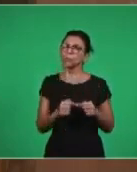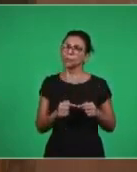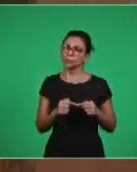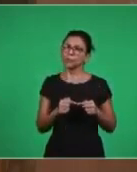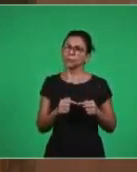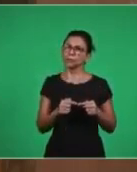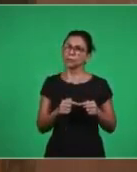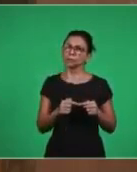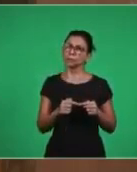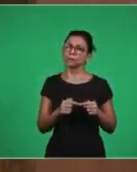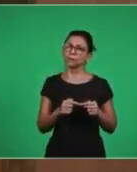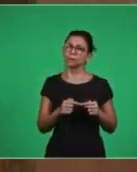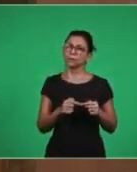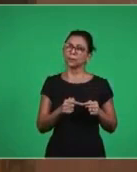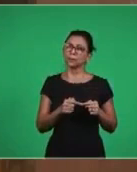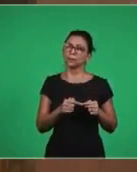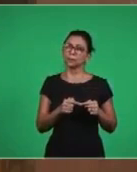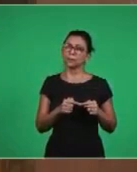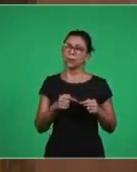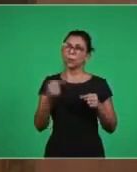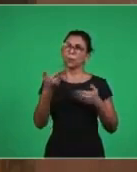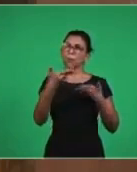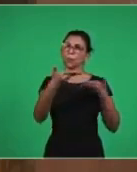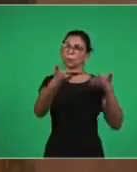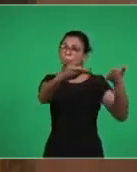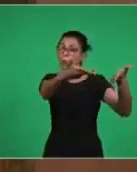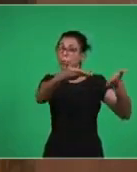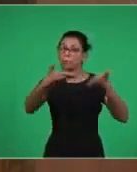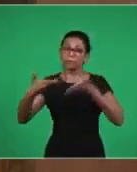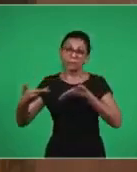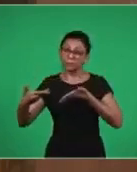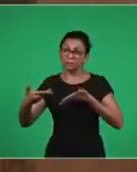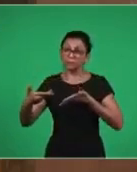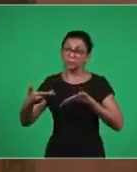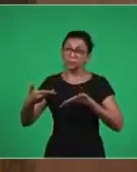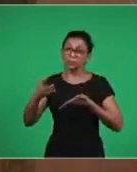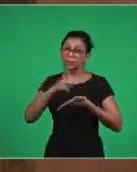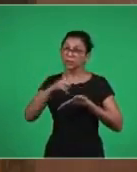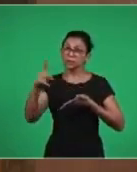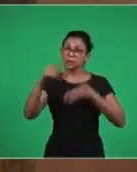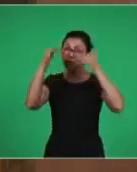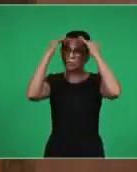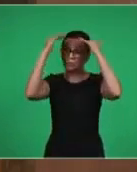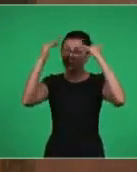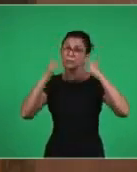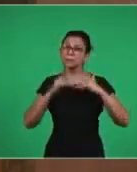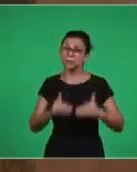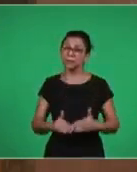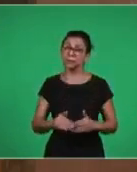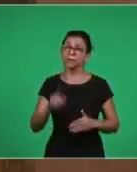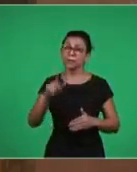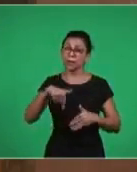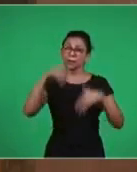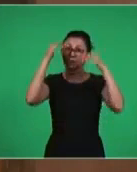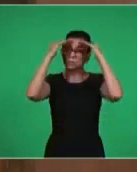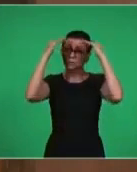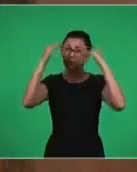the call is that they have received that they didn't answer to and that they needed to answer